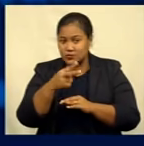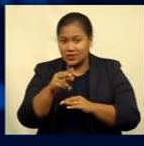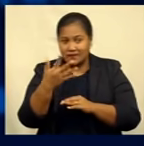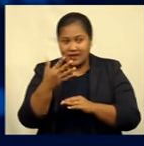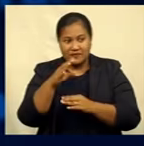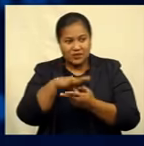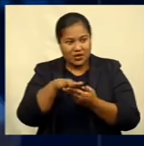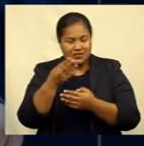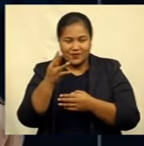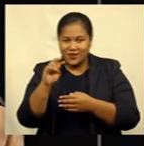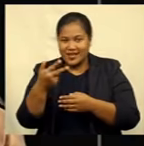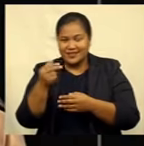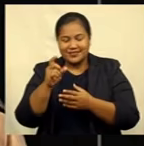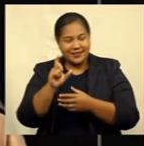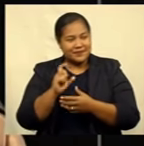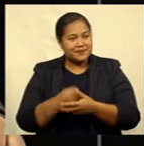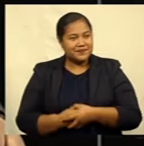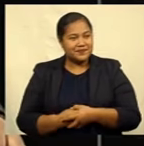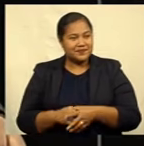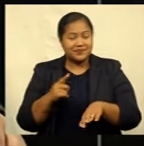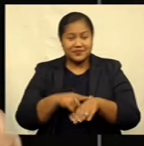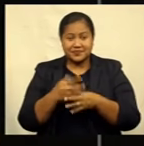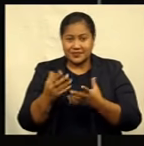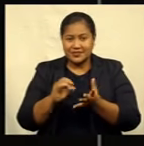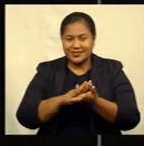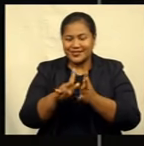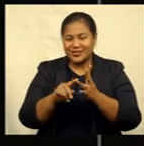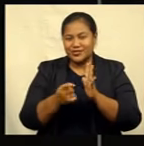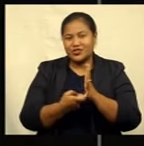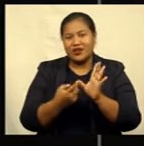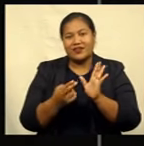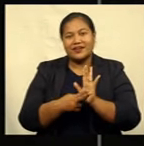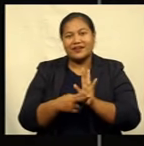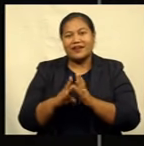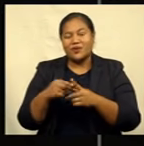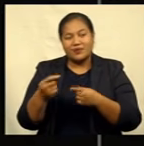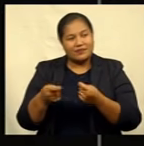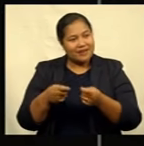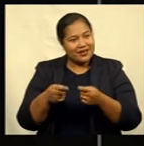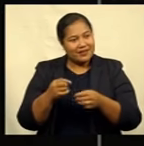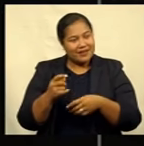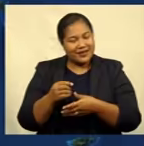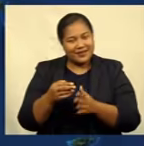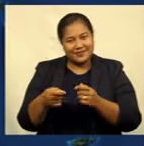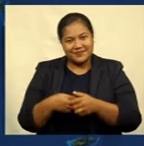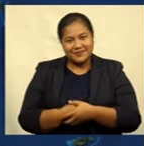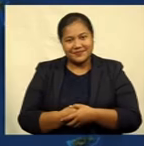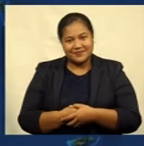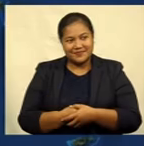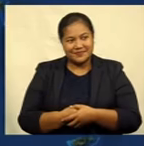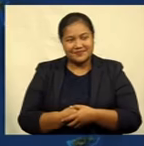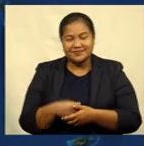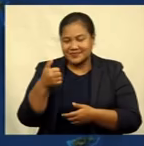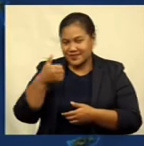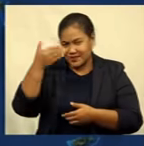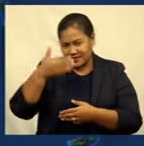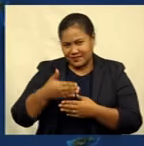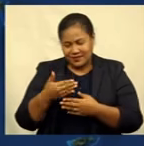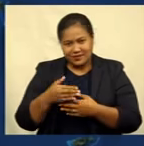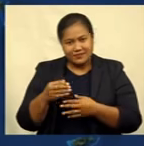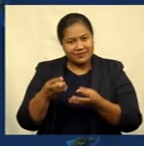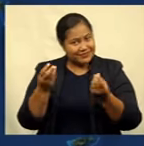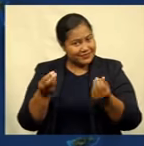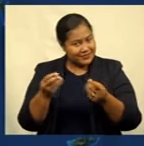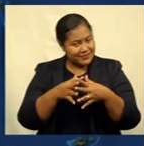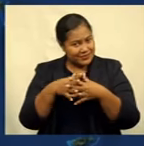$25.48. And time now for Shorin to give us the latest on the market. Good evening. The US dollar